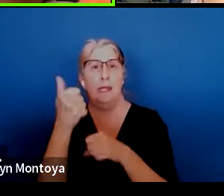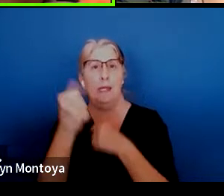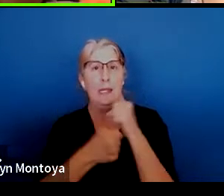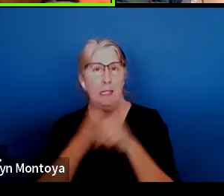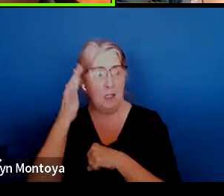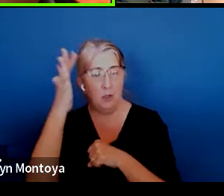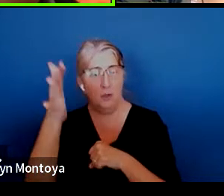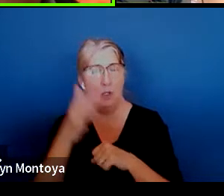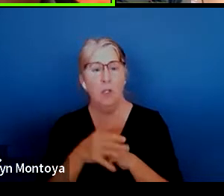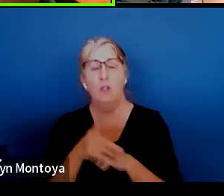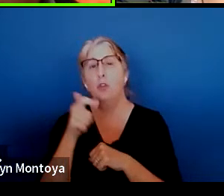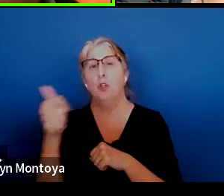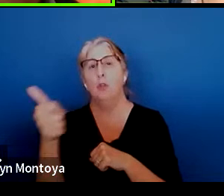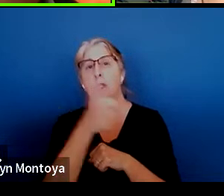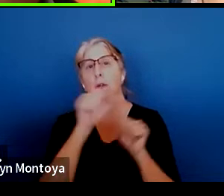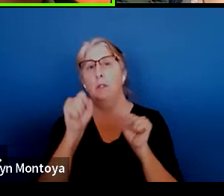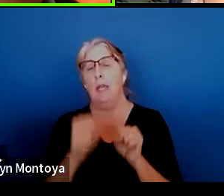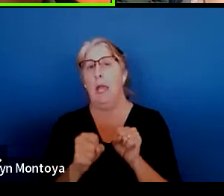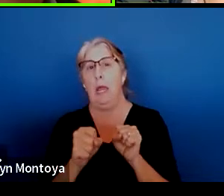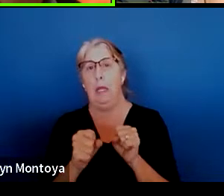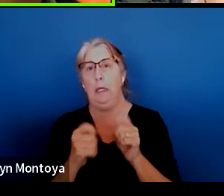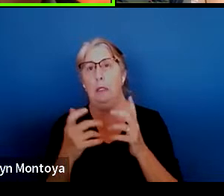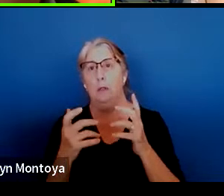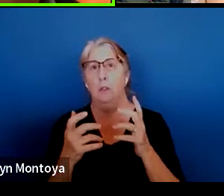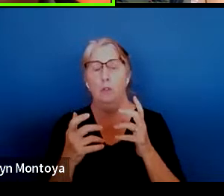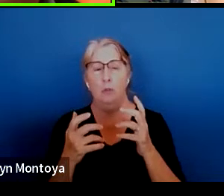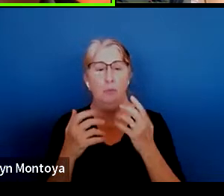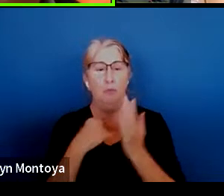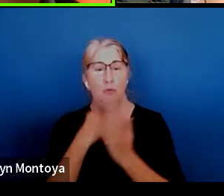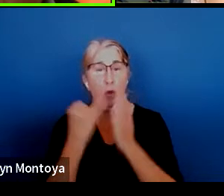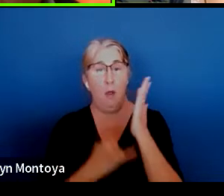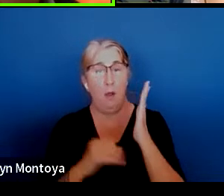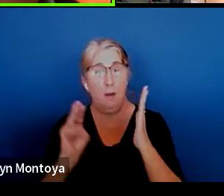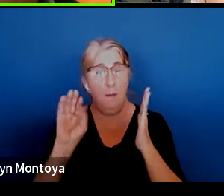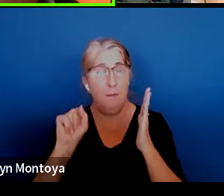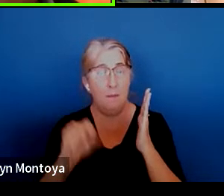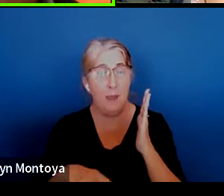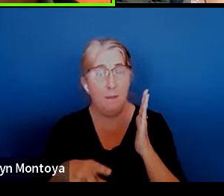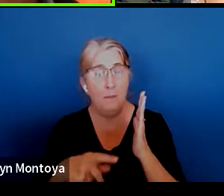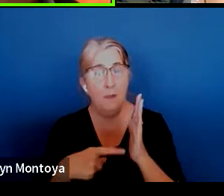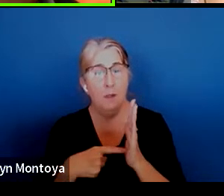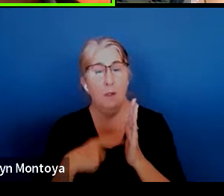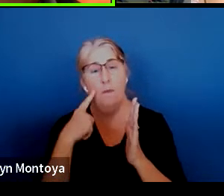just draw your own map as a way to provide your input.